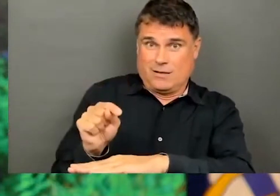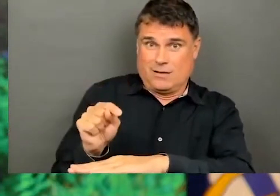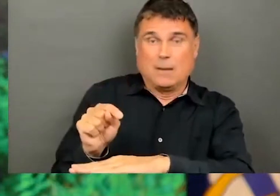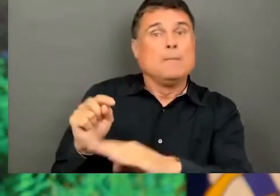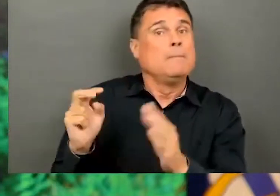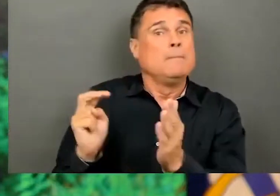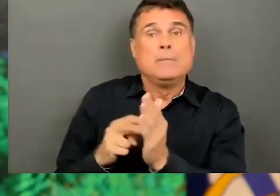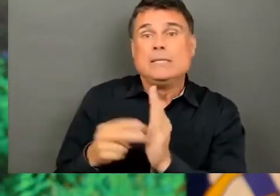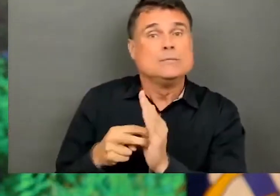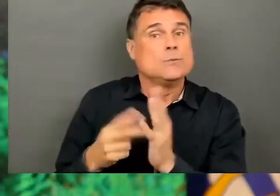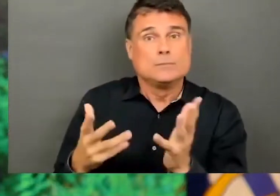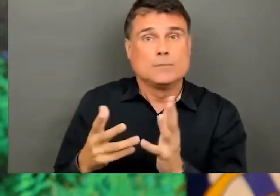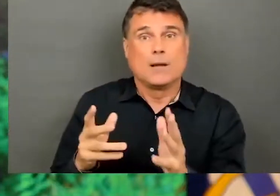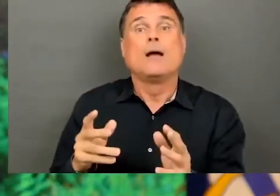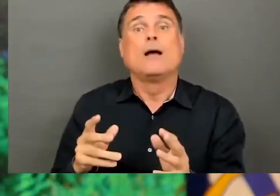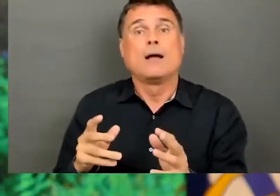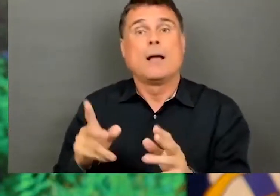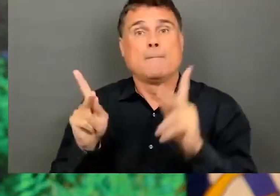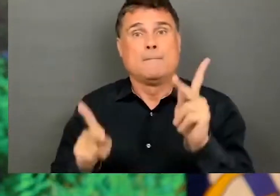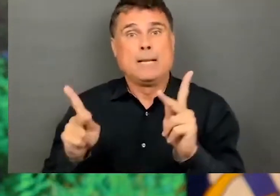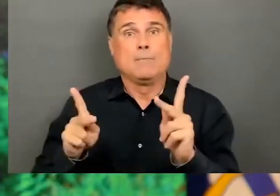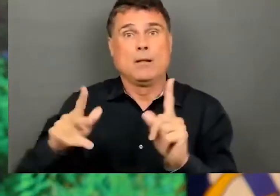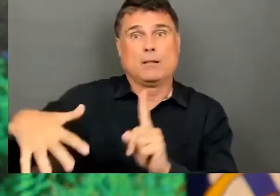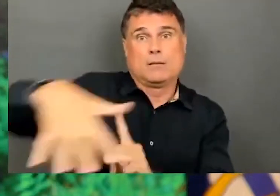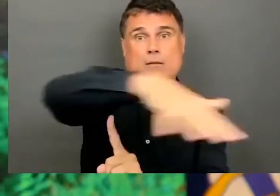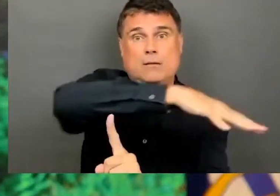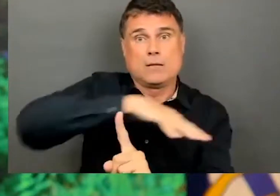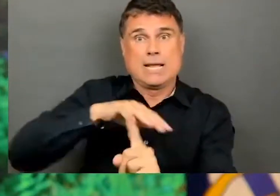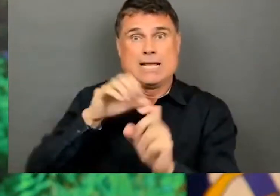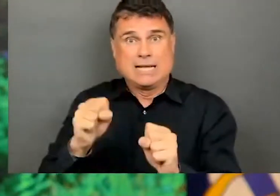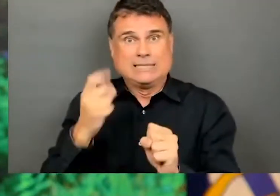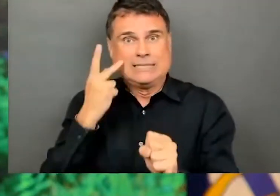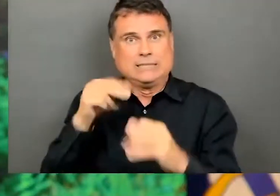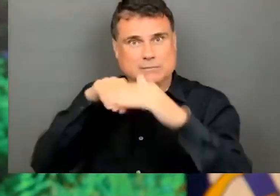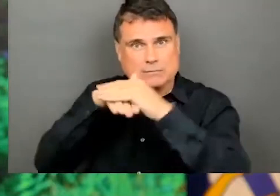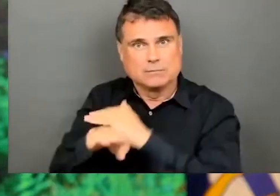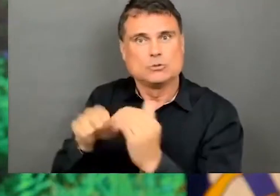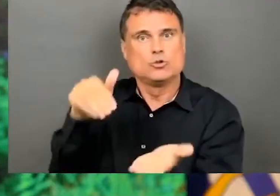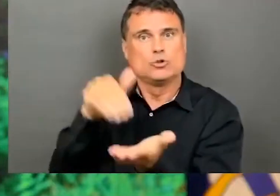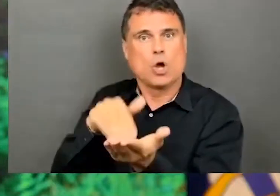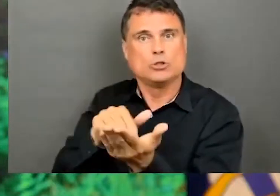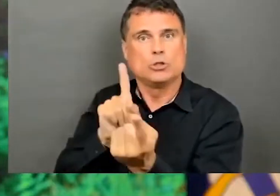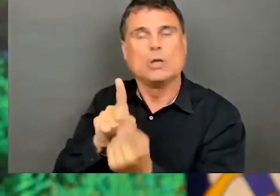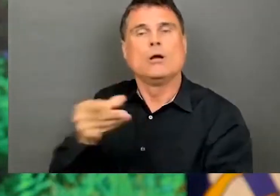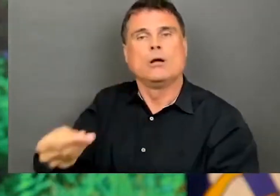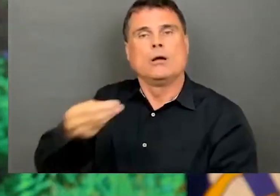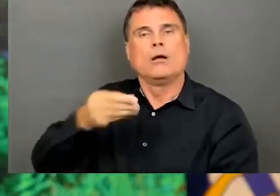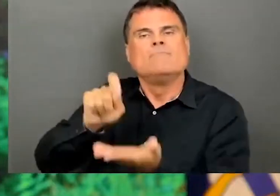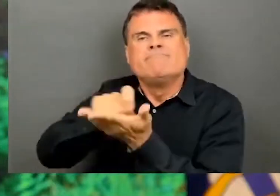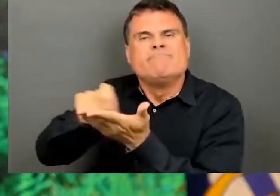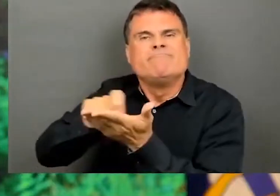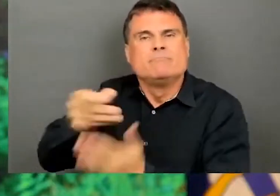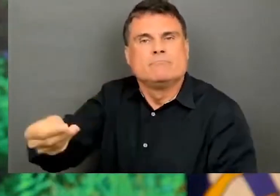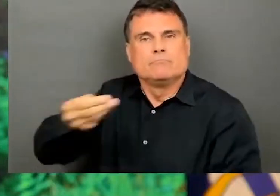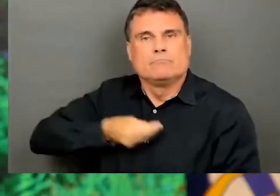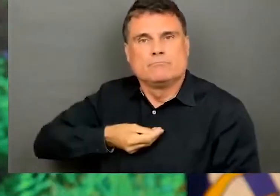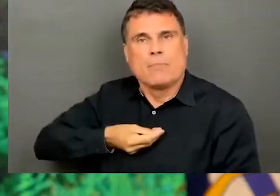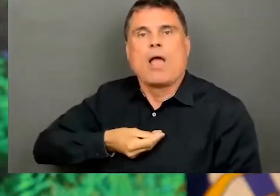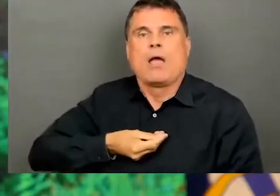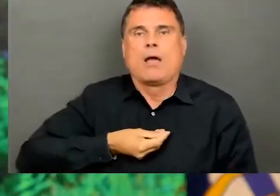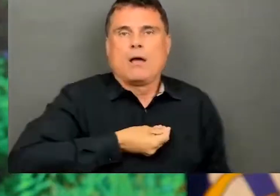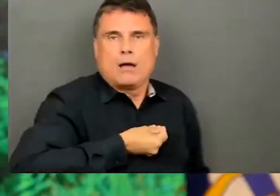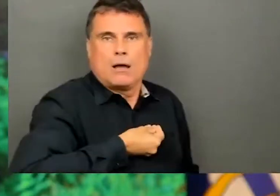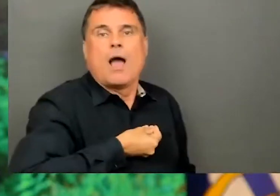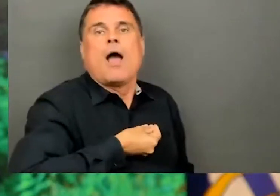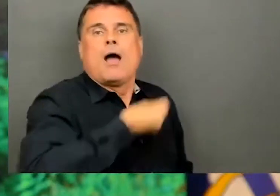provides important tools to help reduce toxic drug overdose death among First Nations people who